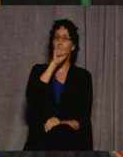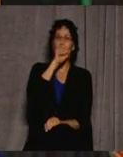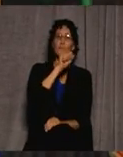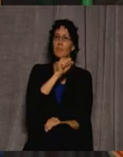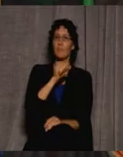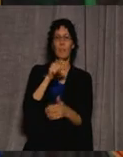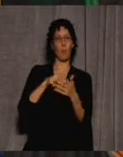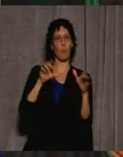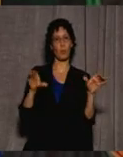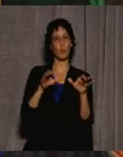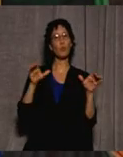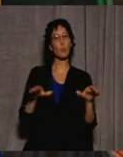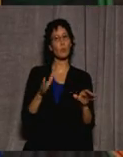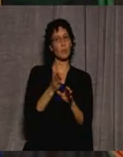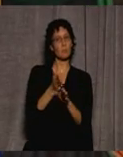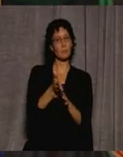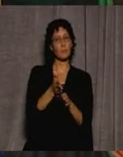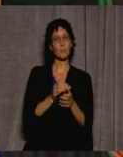doing,